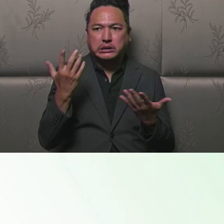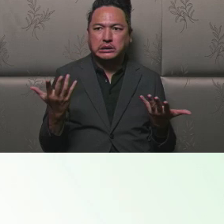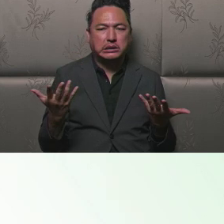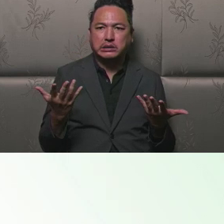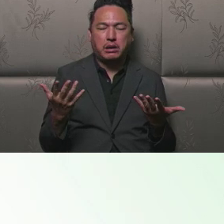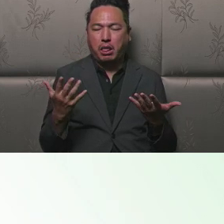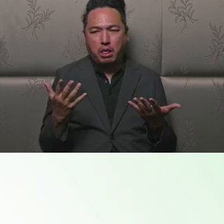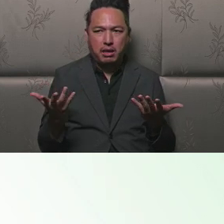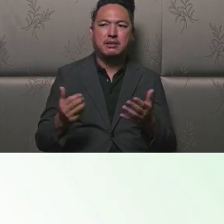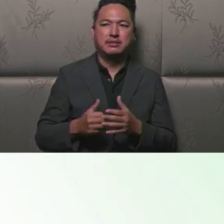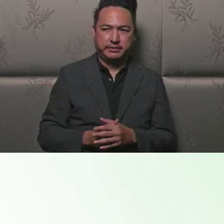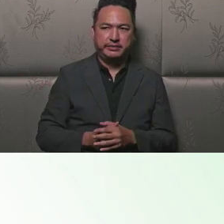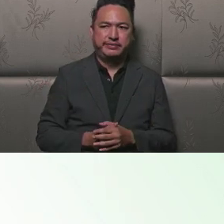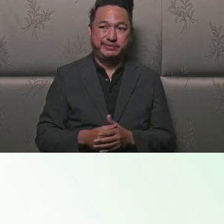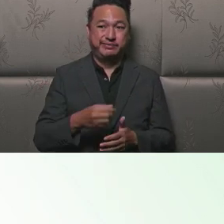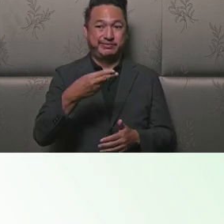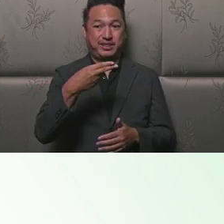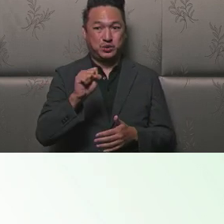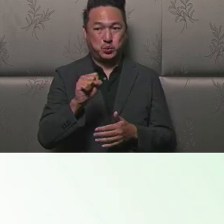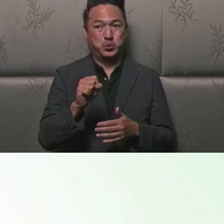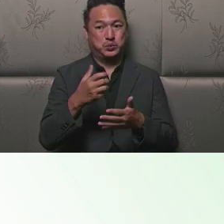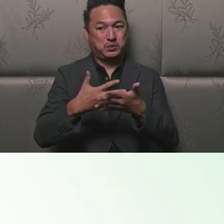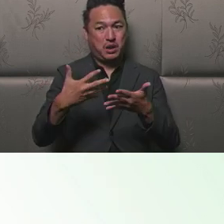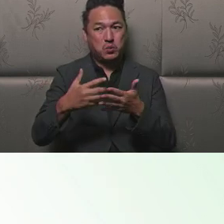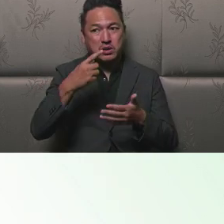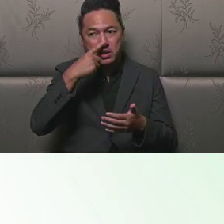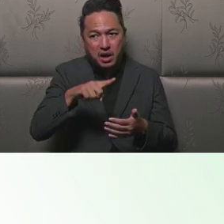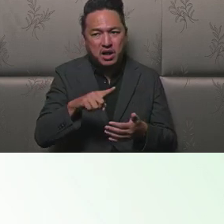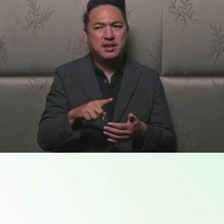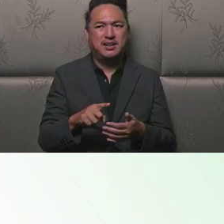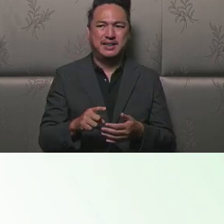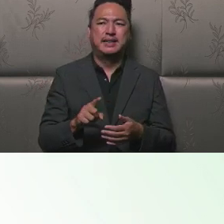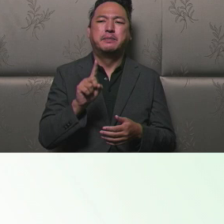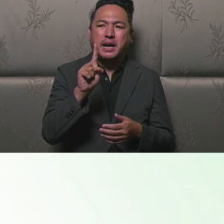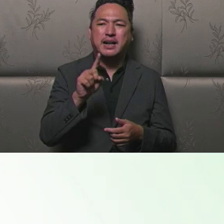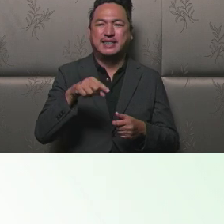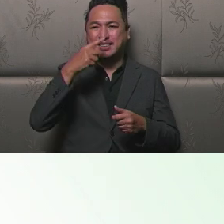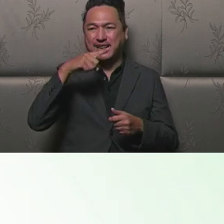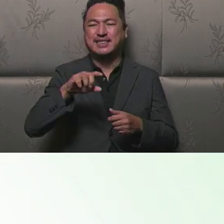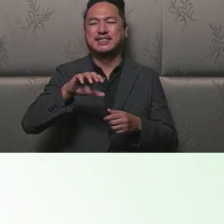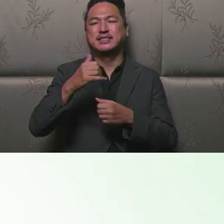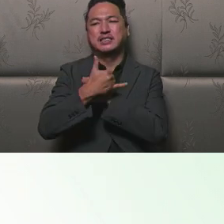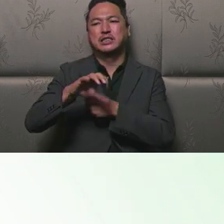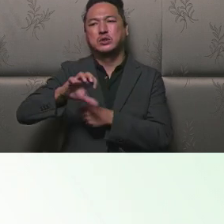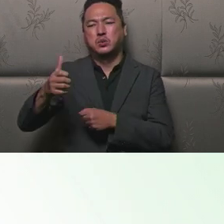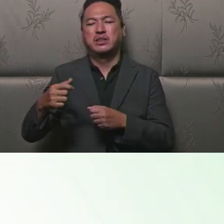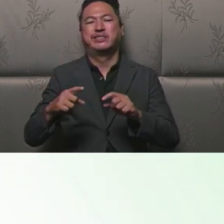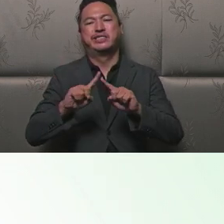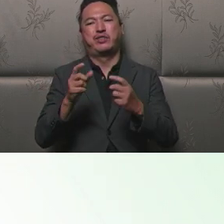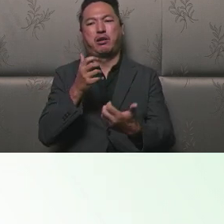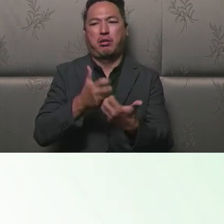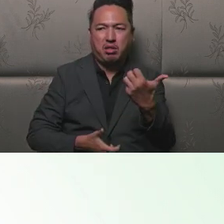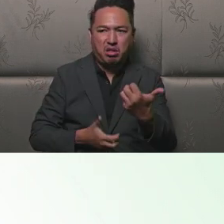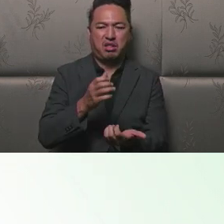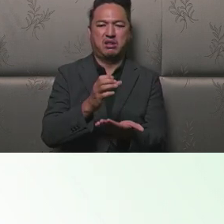flexible programs and different things. Vocational training has also been a way to be able to help people continue on and to be able